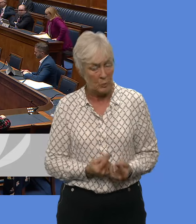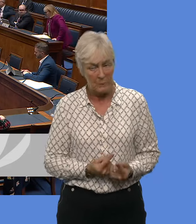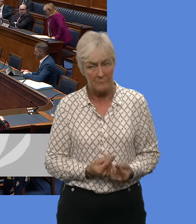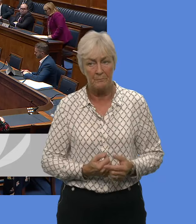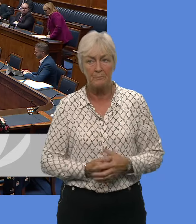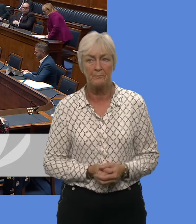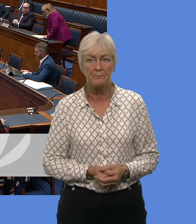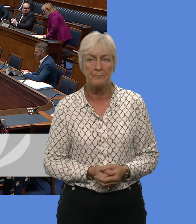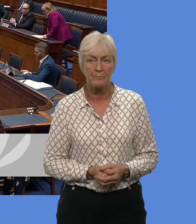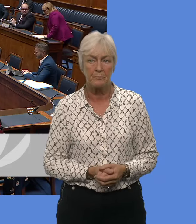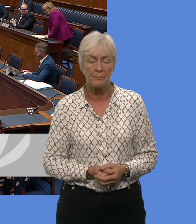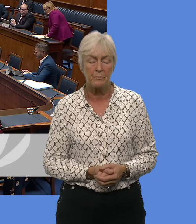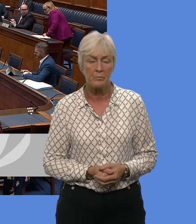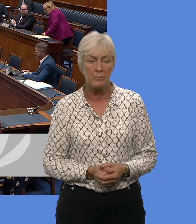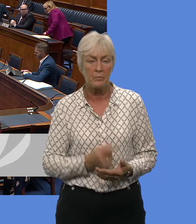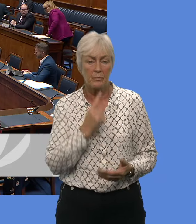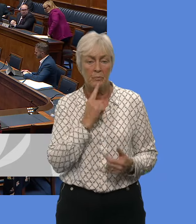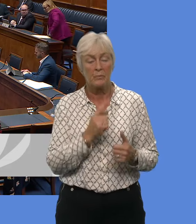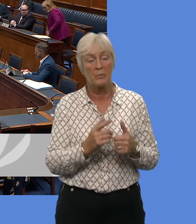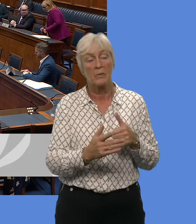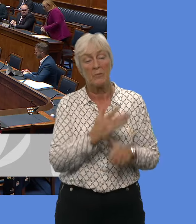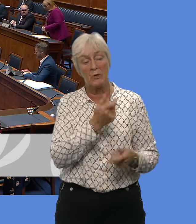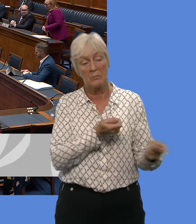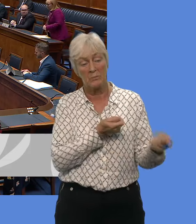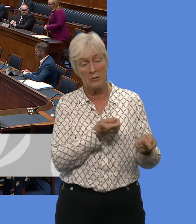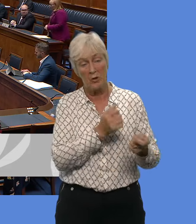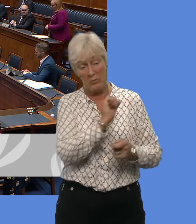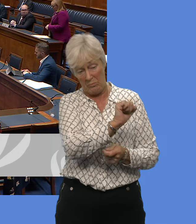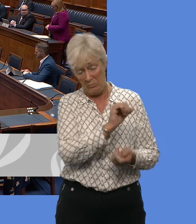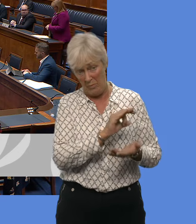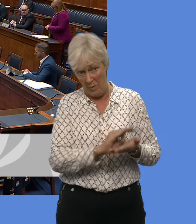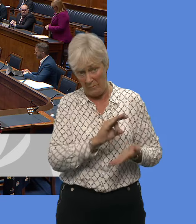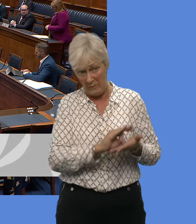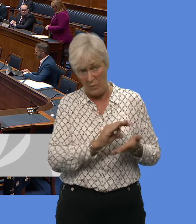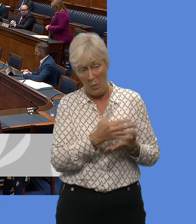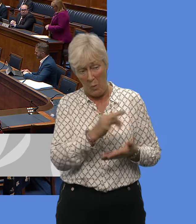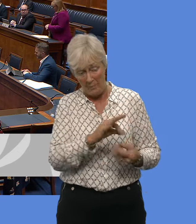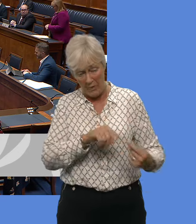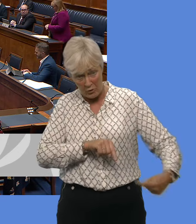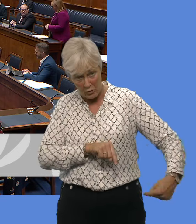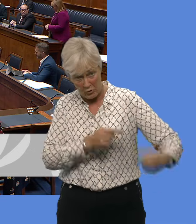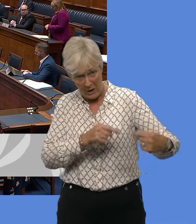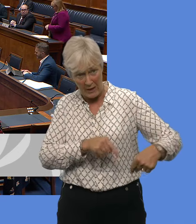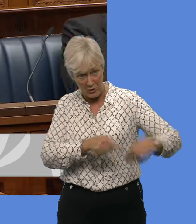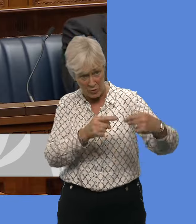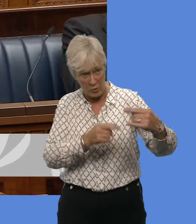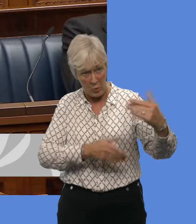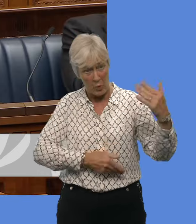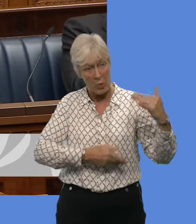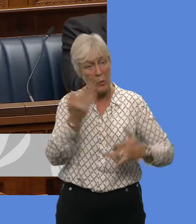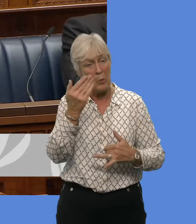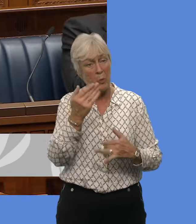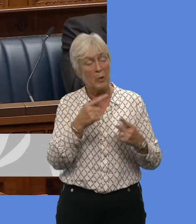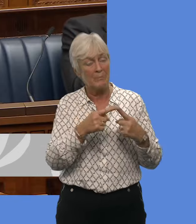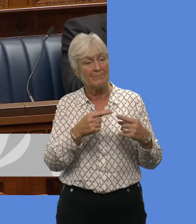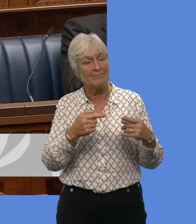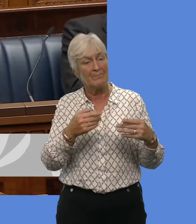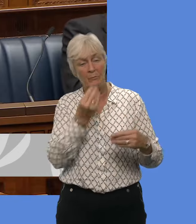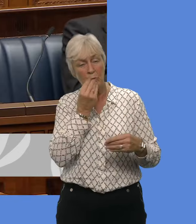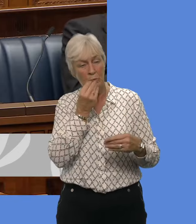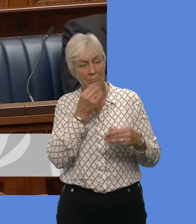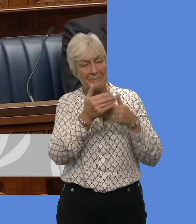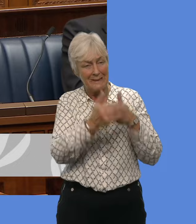you, Mr. Speaker. Can I ask the Deputy First Minister how aware her office is of the challenges faced by the agri-food sector in accessing workers, in